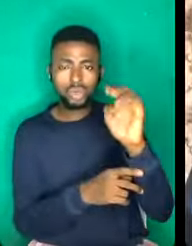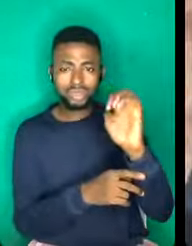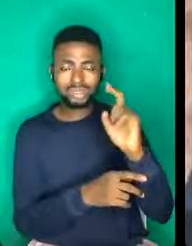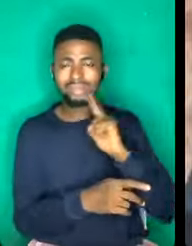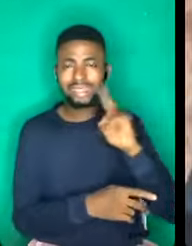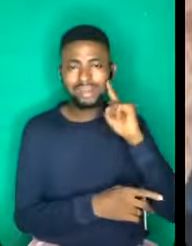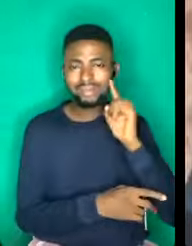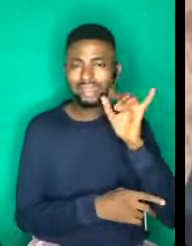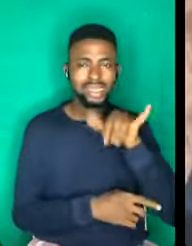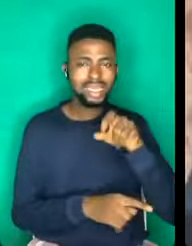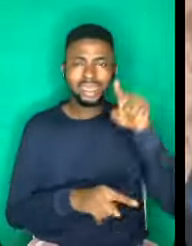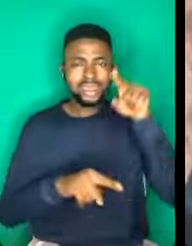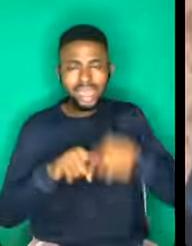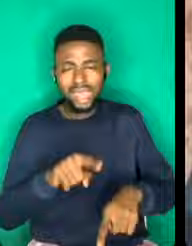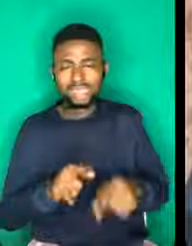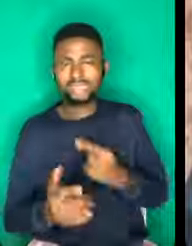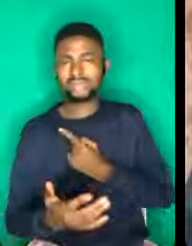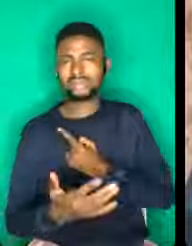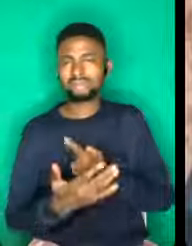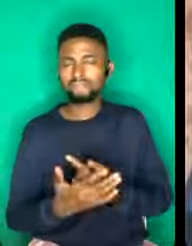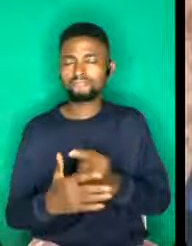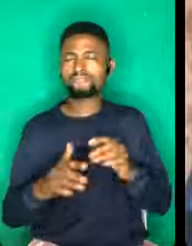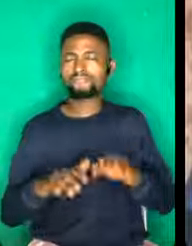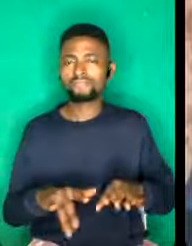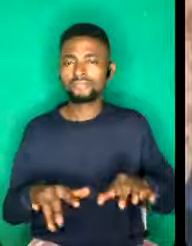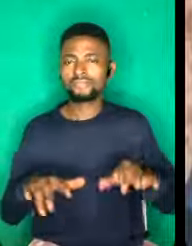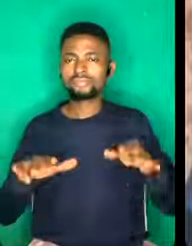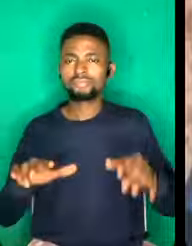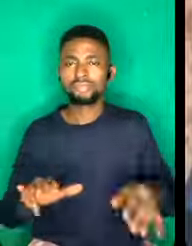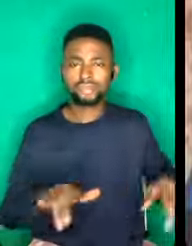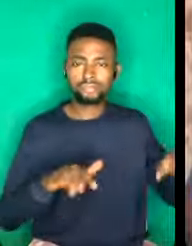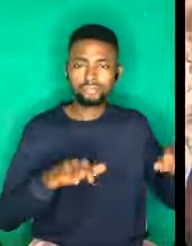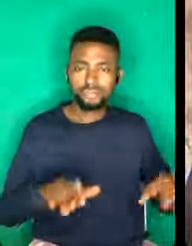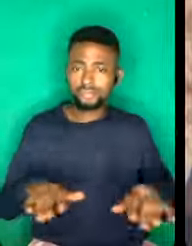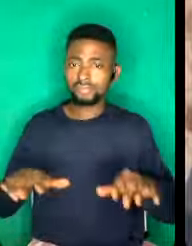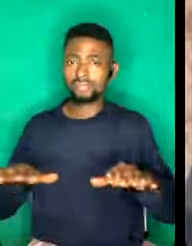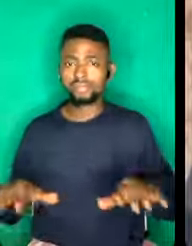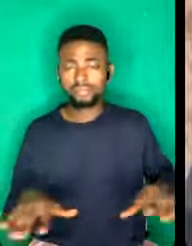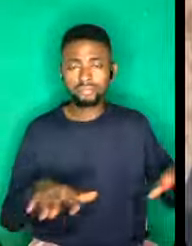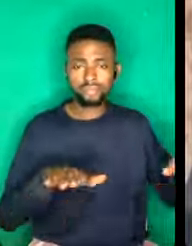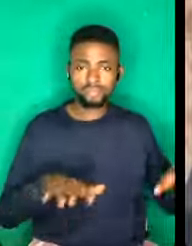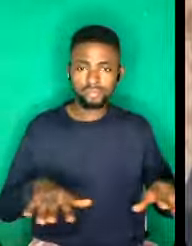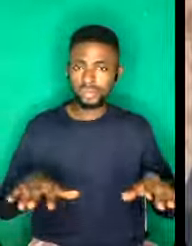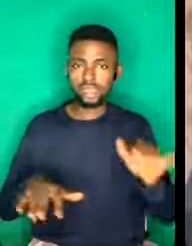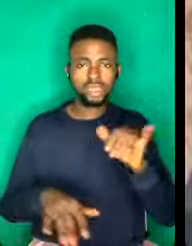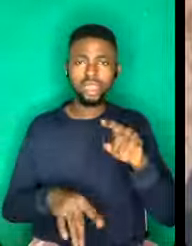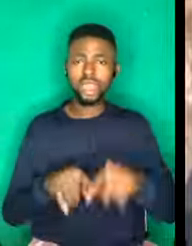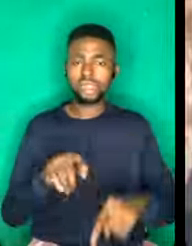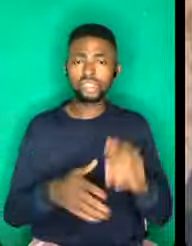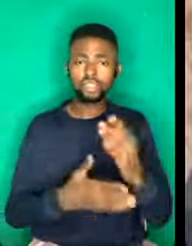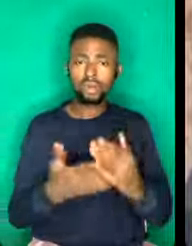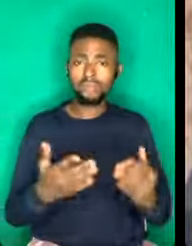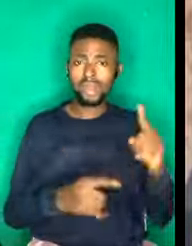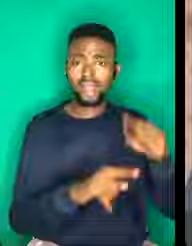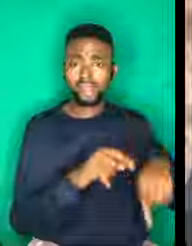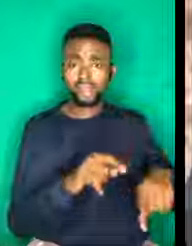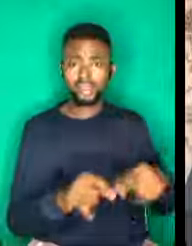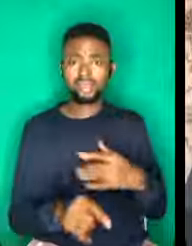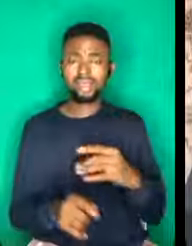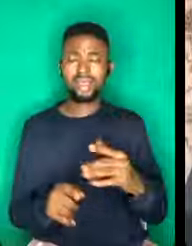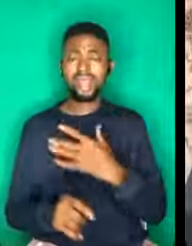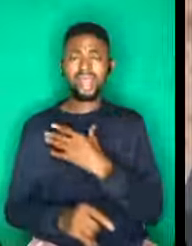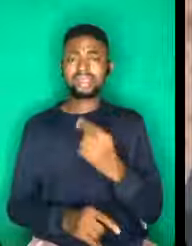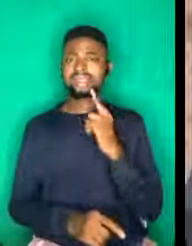to time with the rhythm as every other person. And deafness, of course,